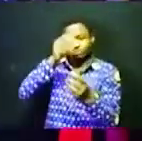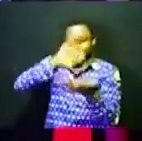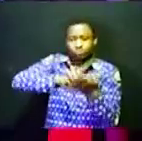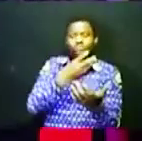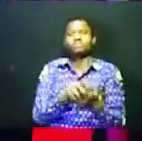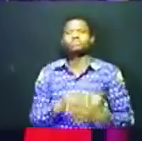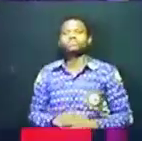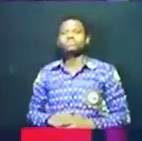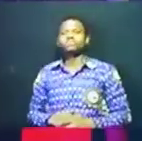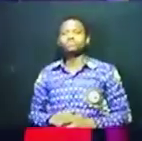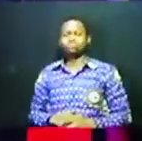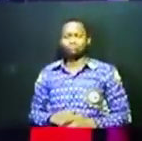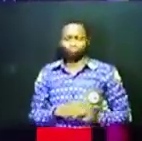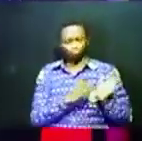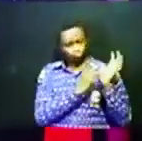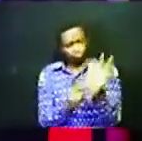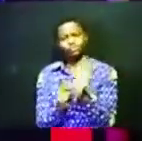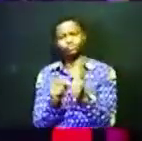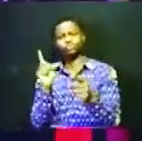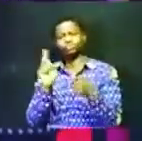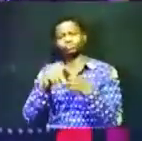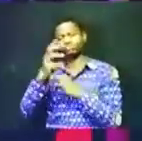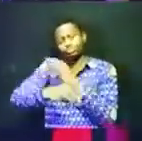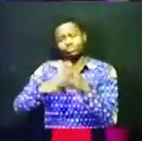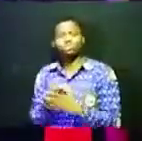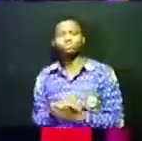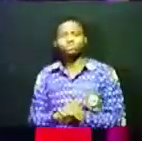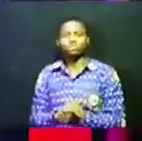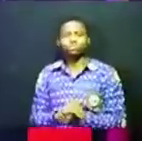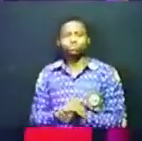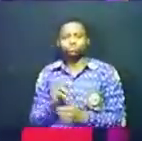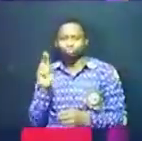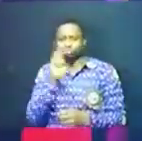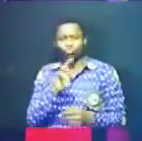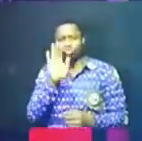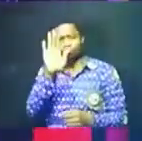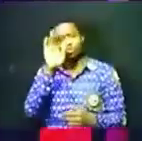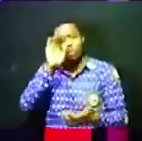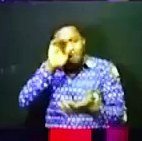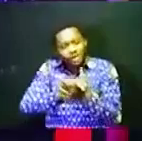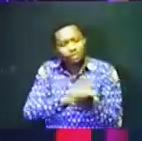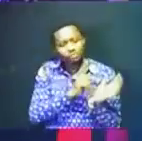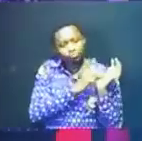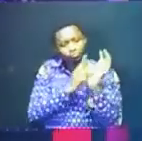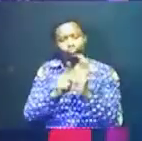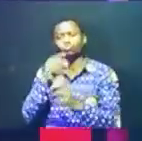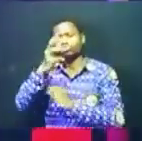witness. So prove it. Prove it.